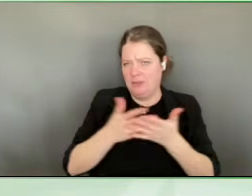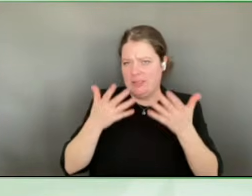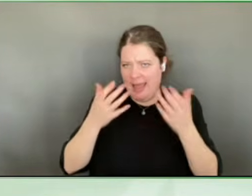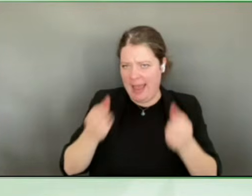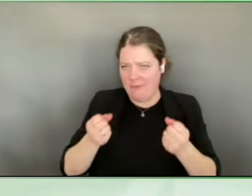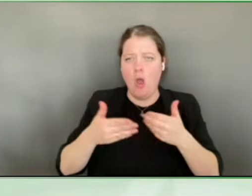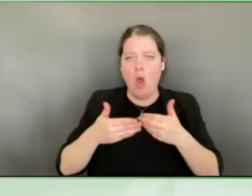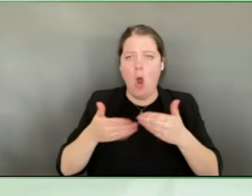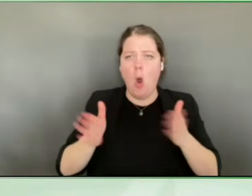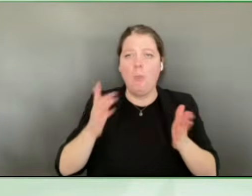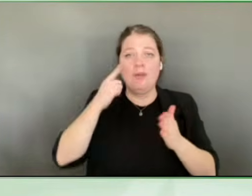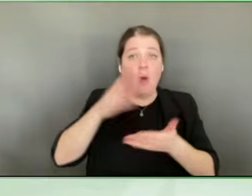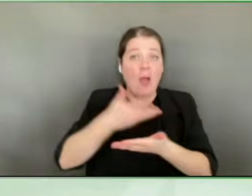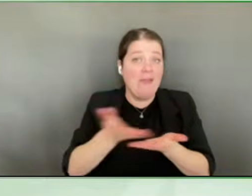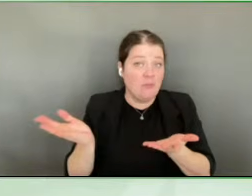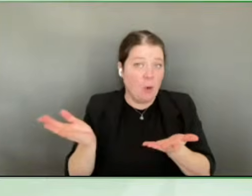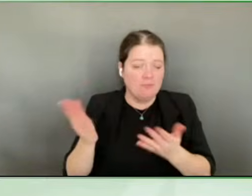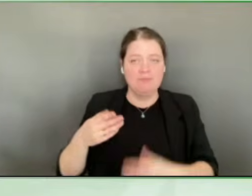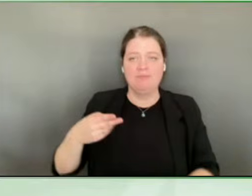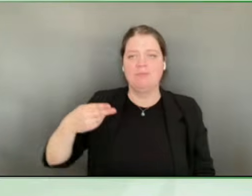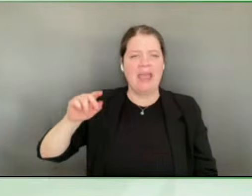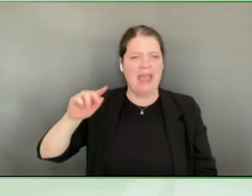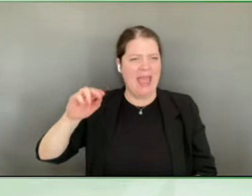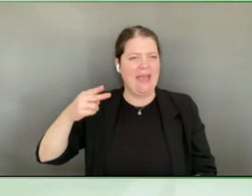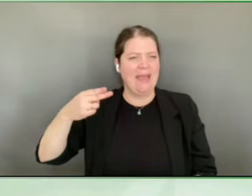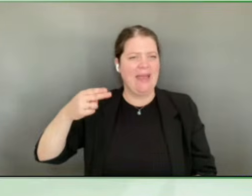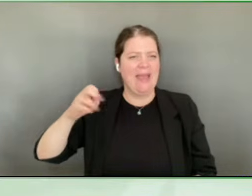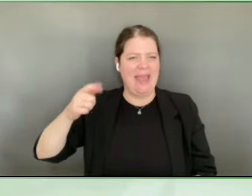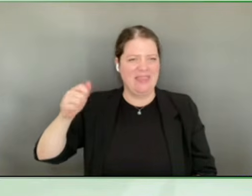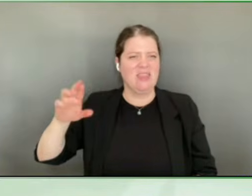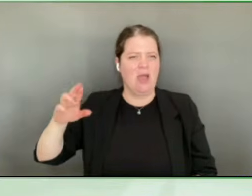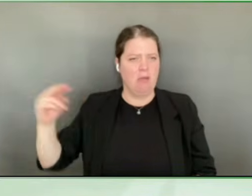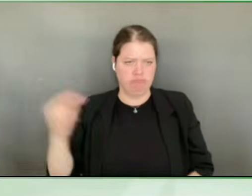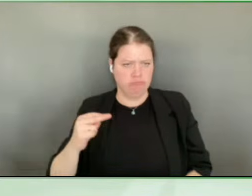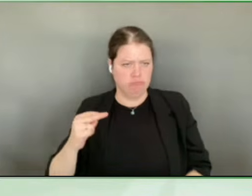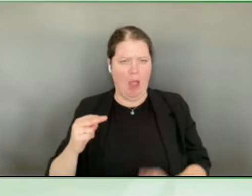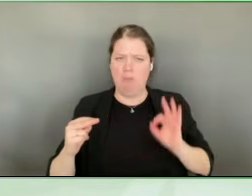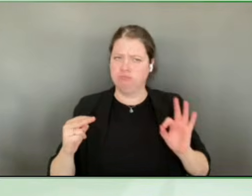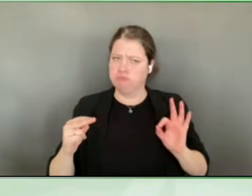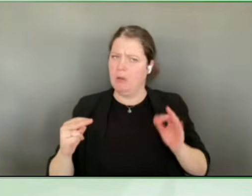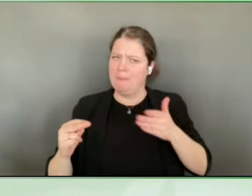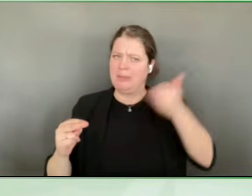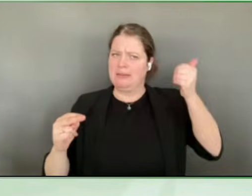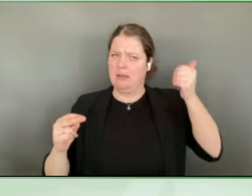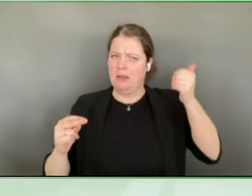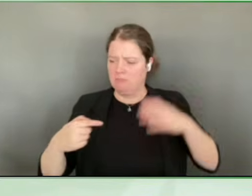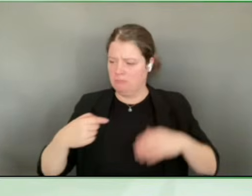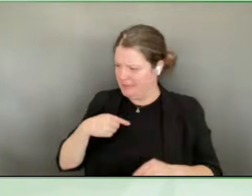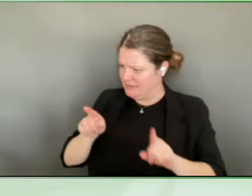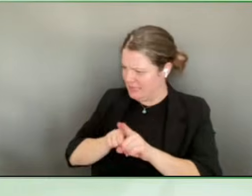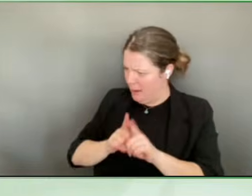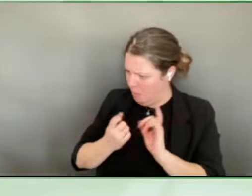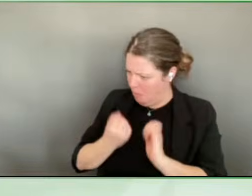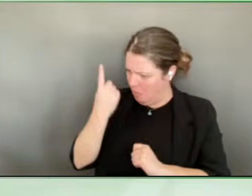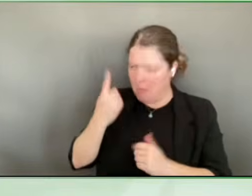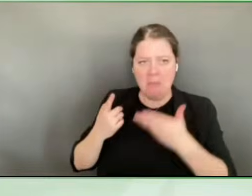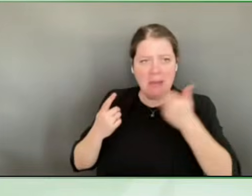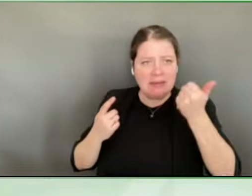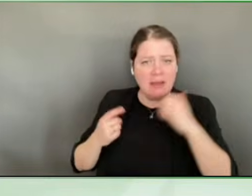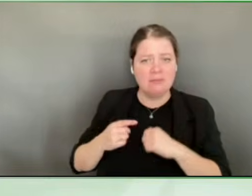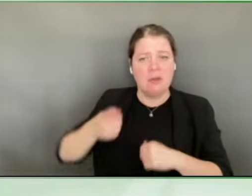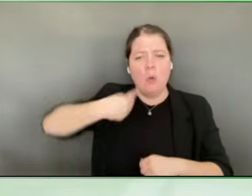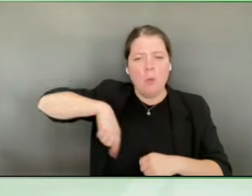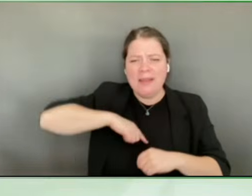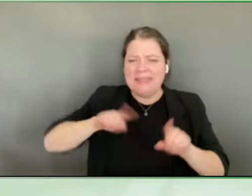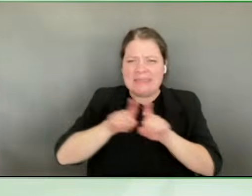colleague, said, that's much better. I think it's much better. So we're all experts now. ChatGPT is our friend. We can